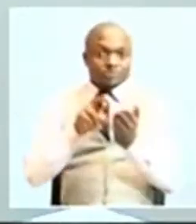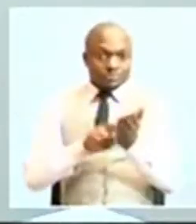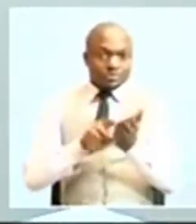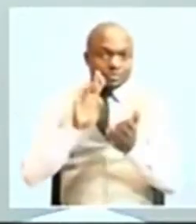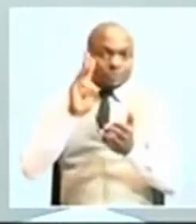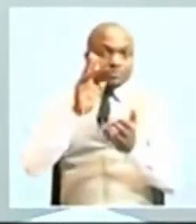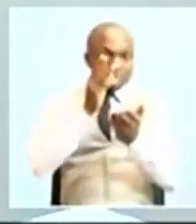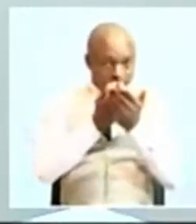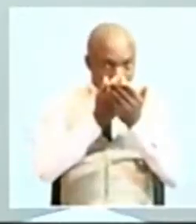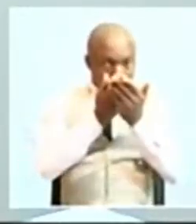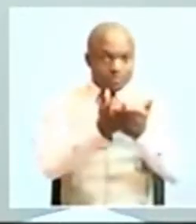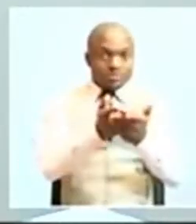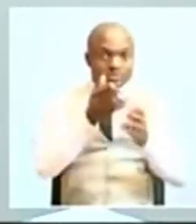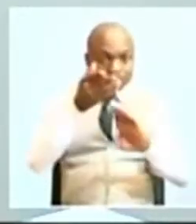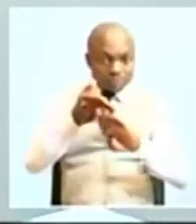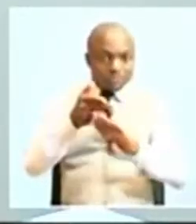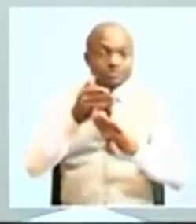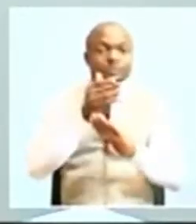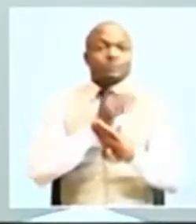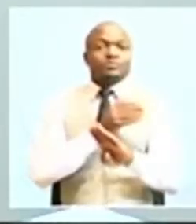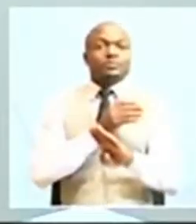present before